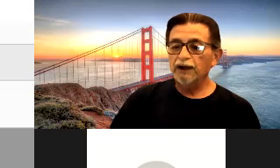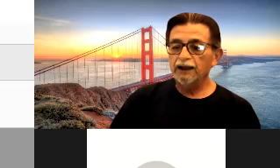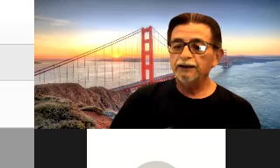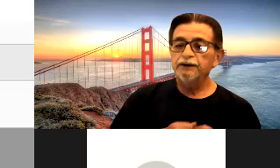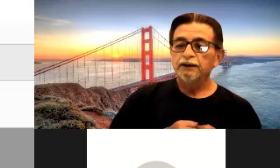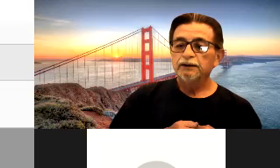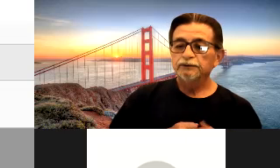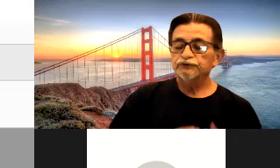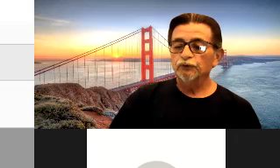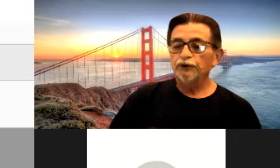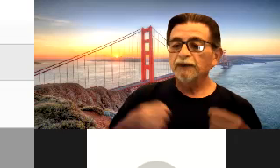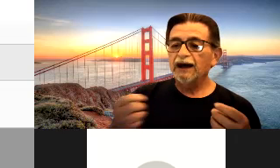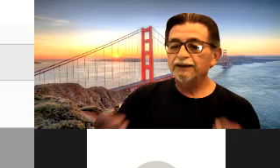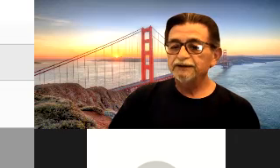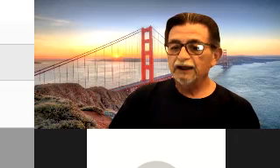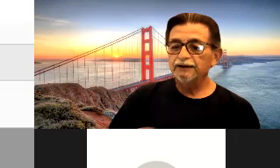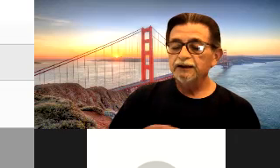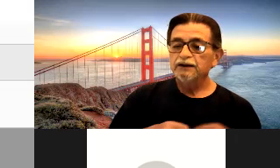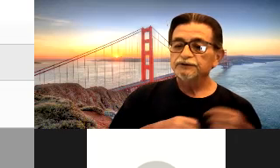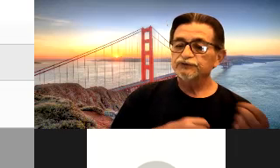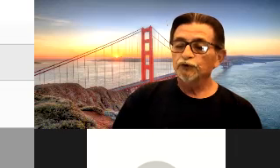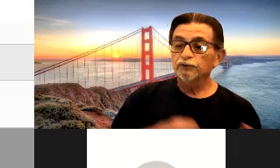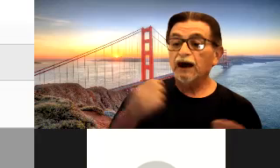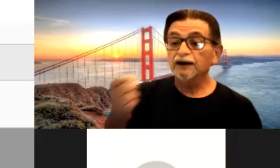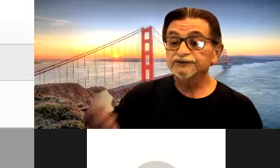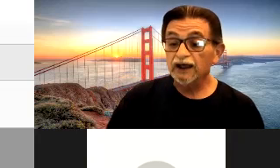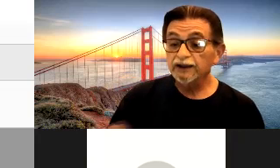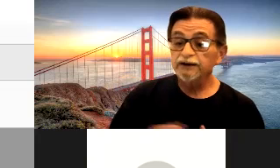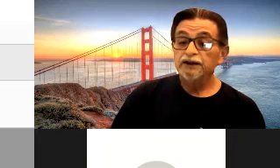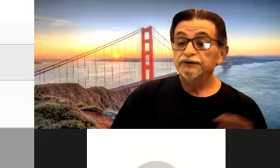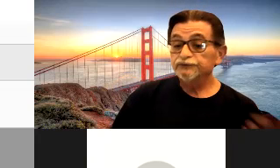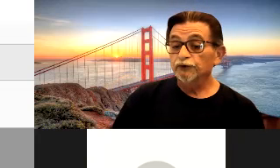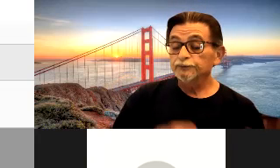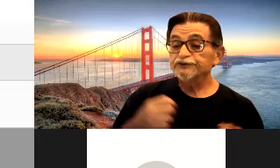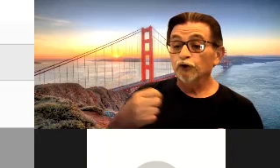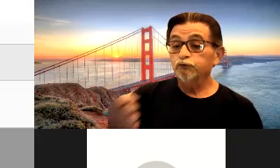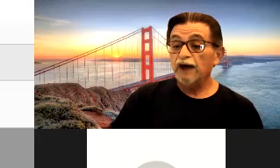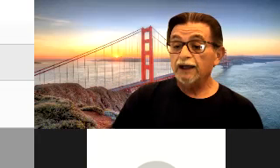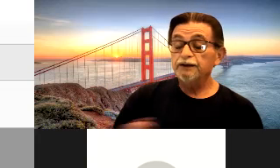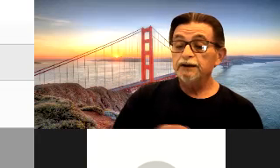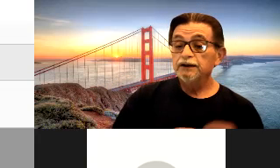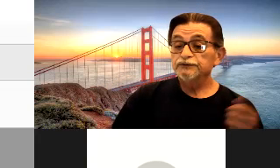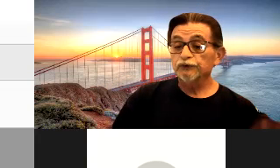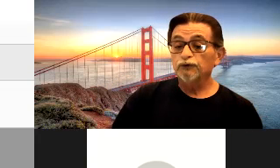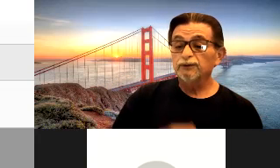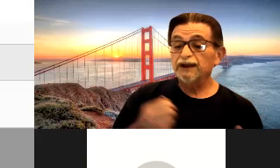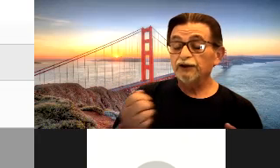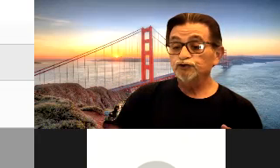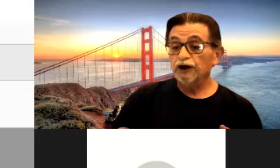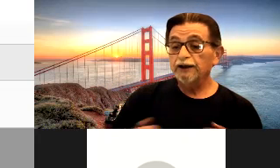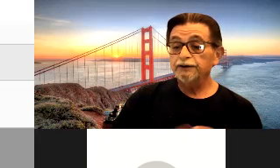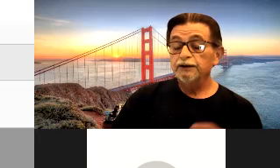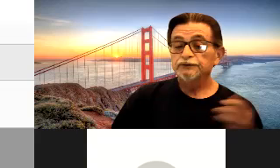sodium bromide, sodium iodide, sodium oxide, sodium sulfide,